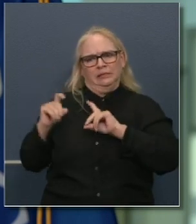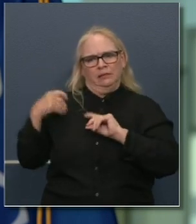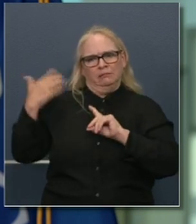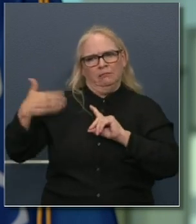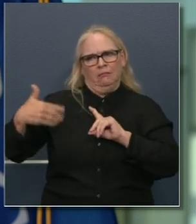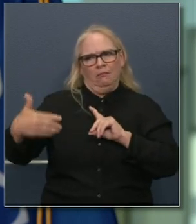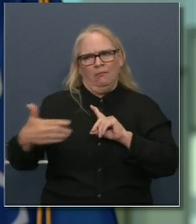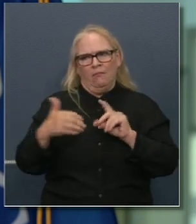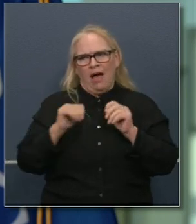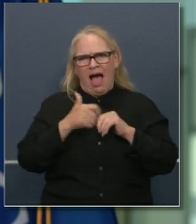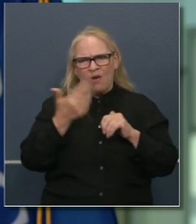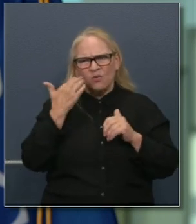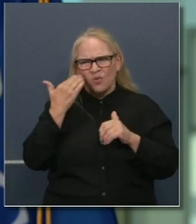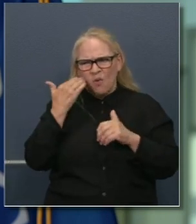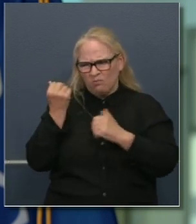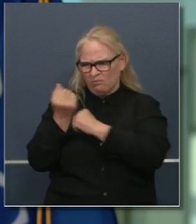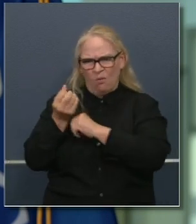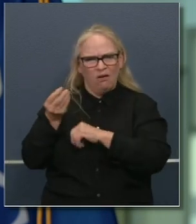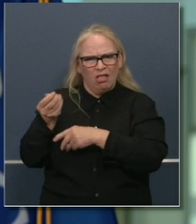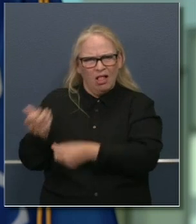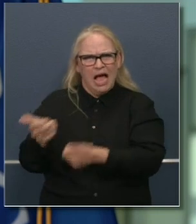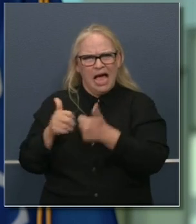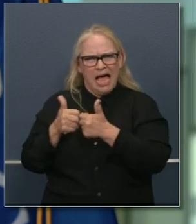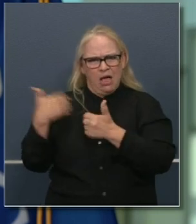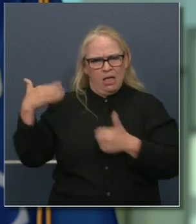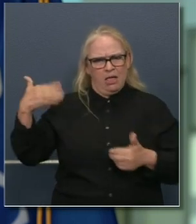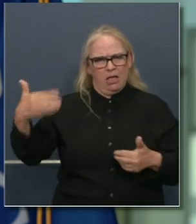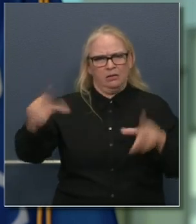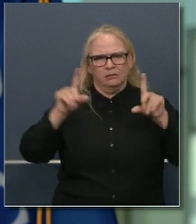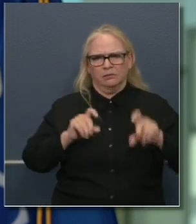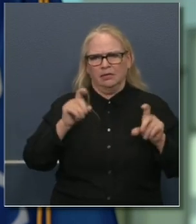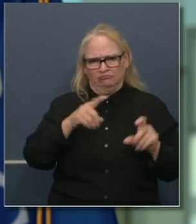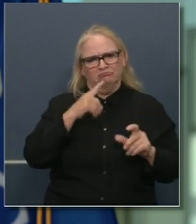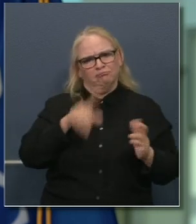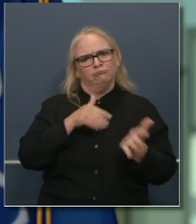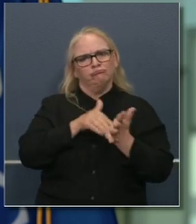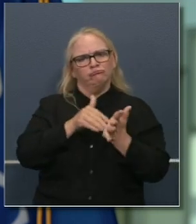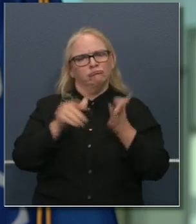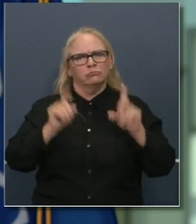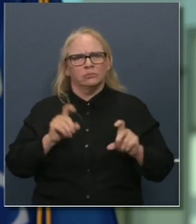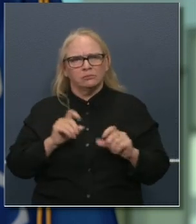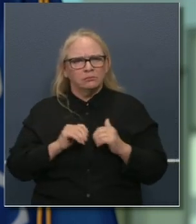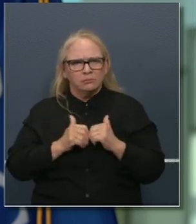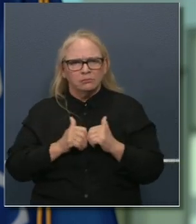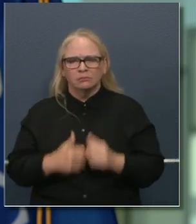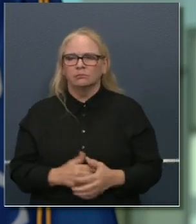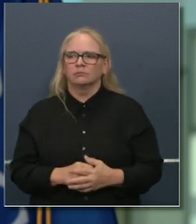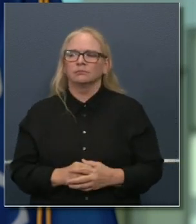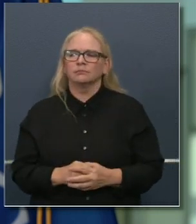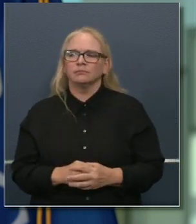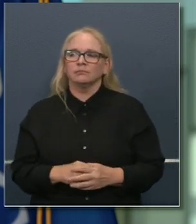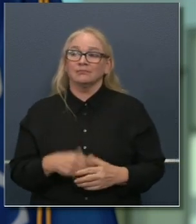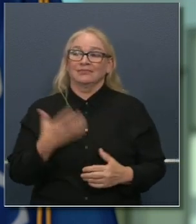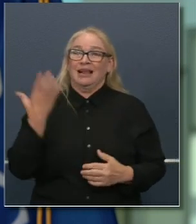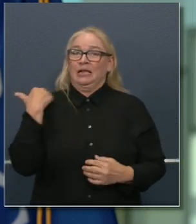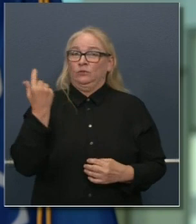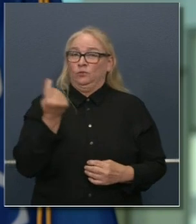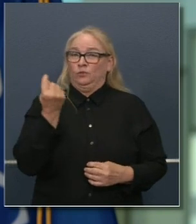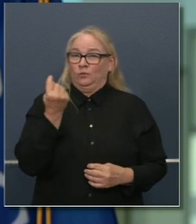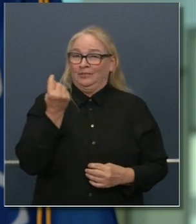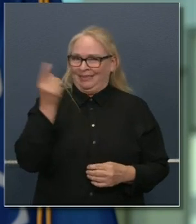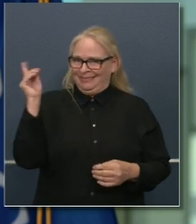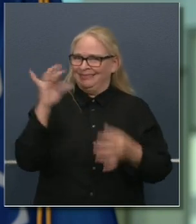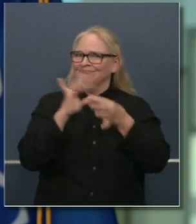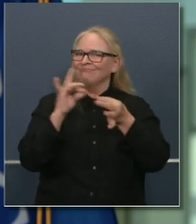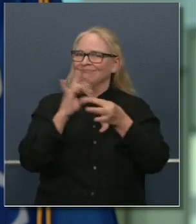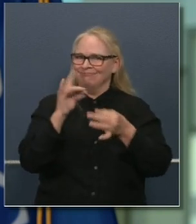you may know, earlier this week on Tuesday, Dr. Galley put forth a new testing plan, new testing strategy,